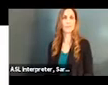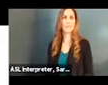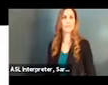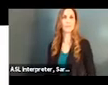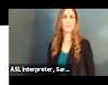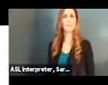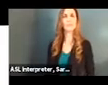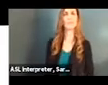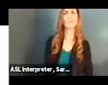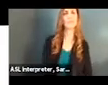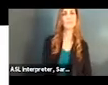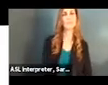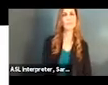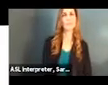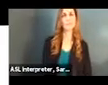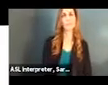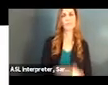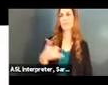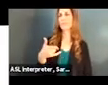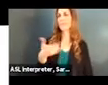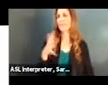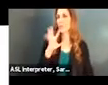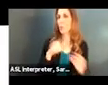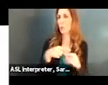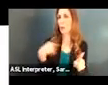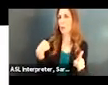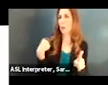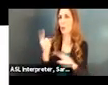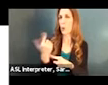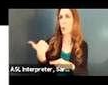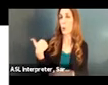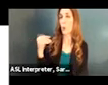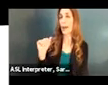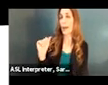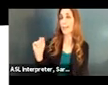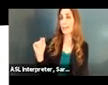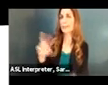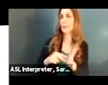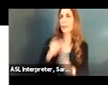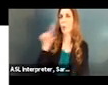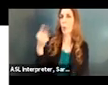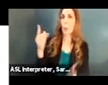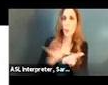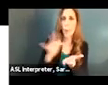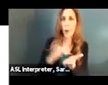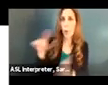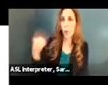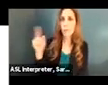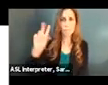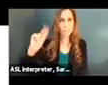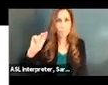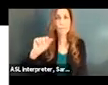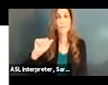I think I said something about this a second ago, but assistive technology is not just tablets, and it's not just